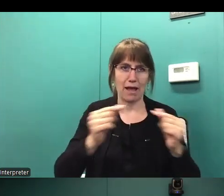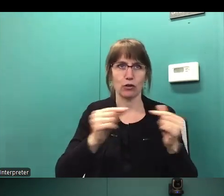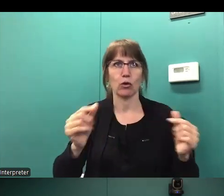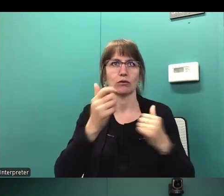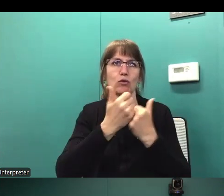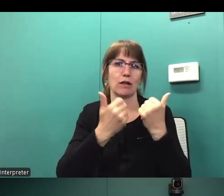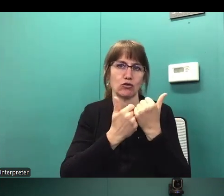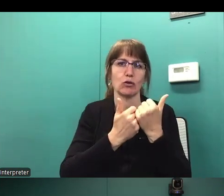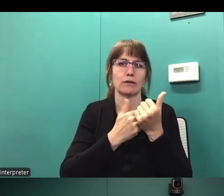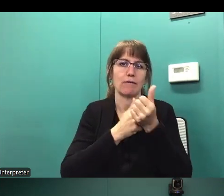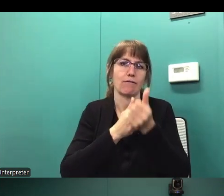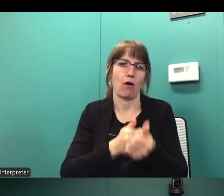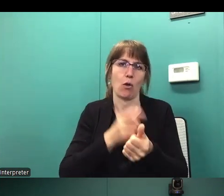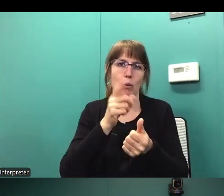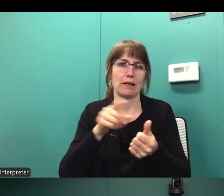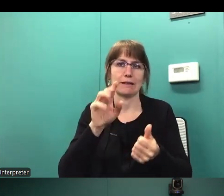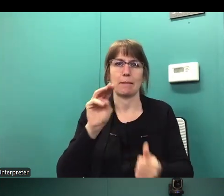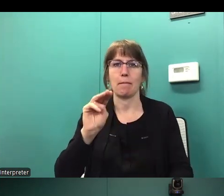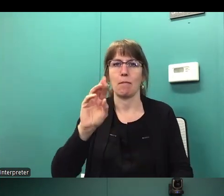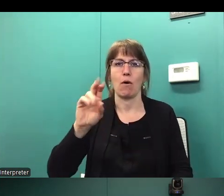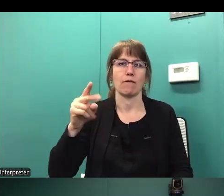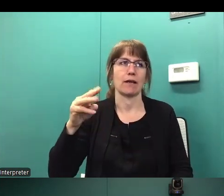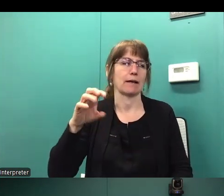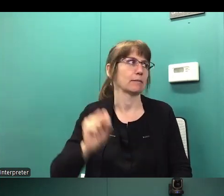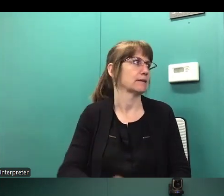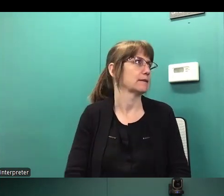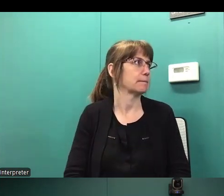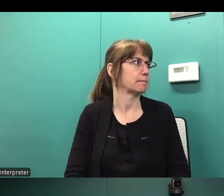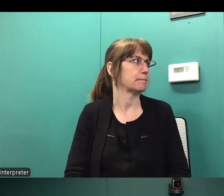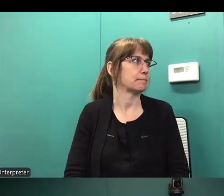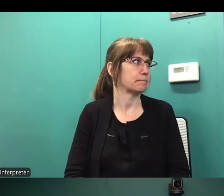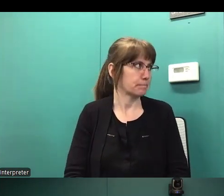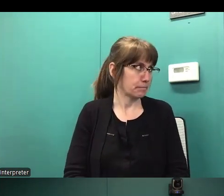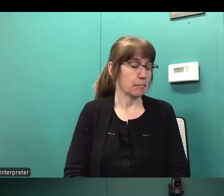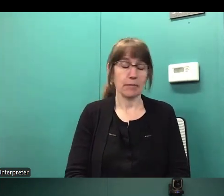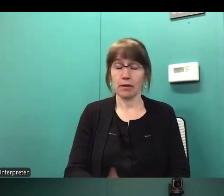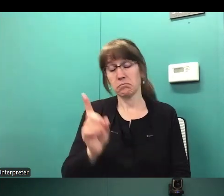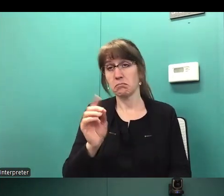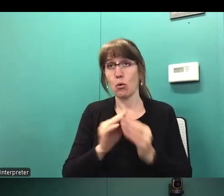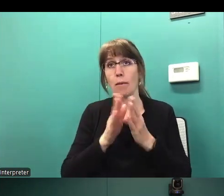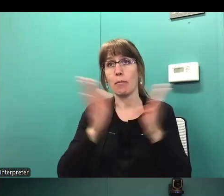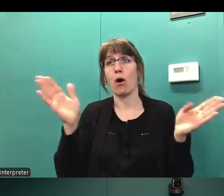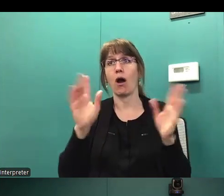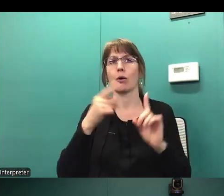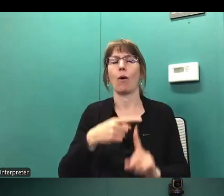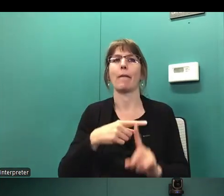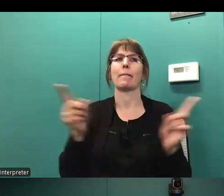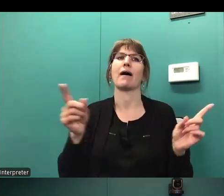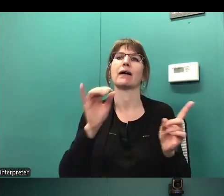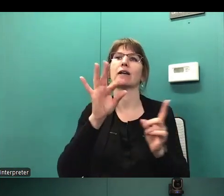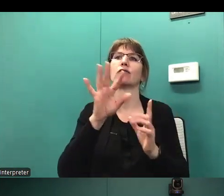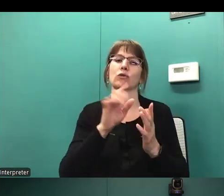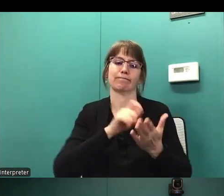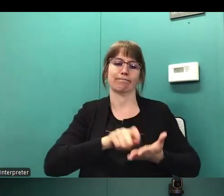Brown's morphemes and to be able to work on that. And it's a more broad goal, but if you're taking language samples like